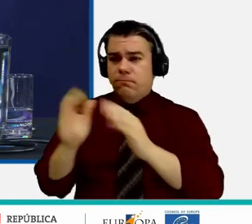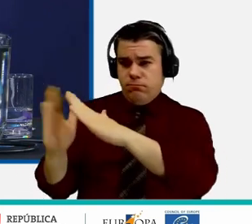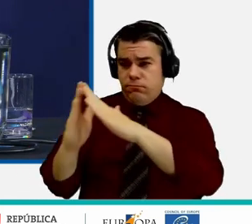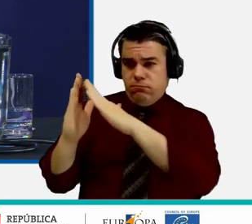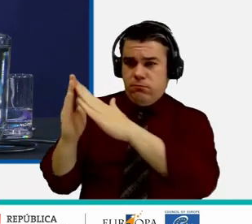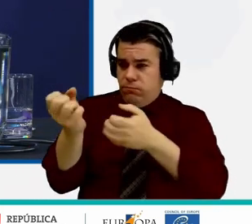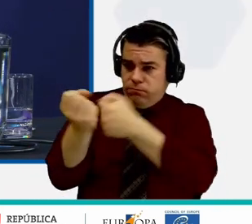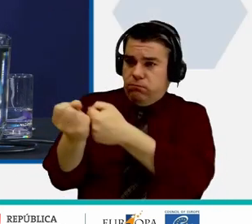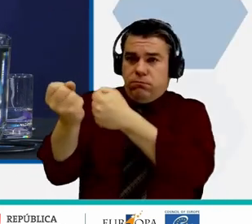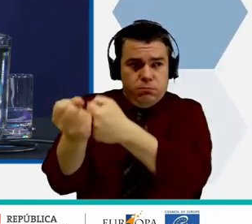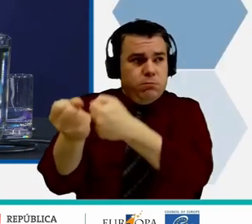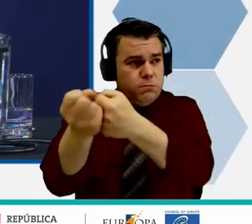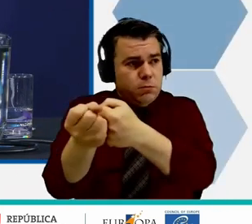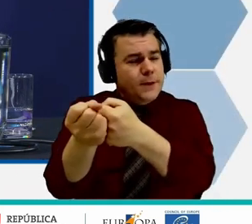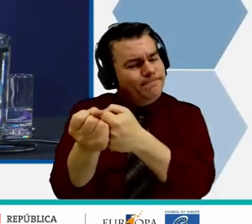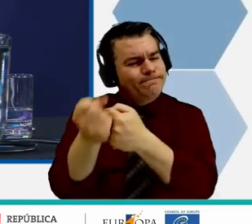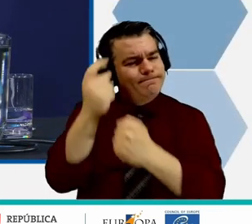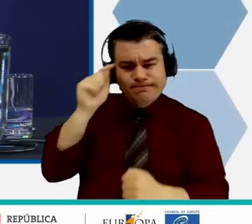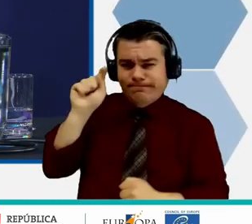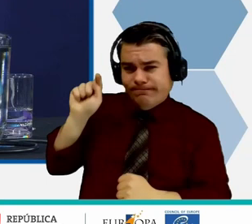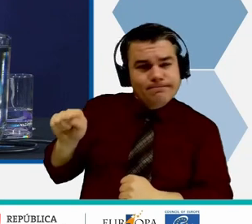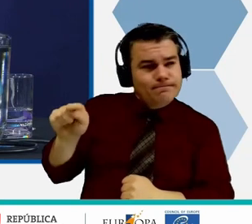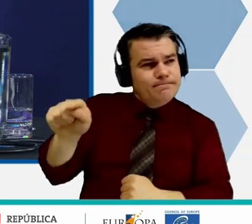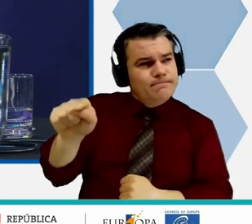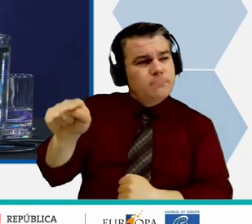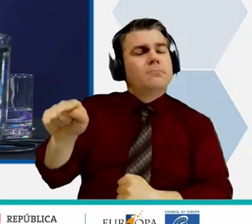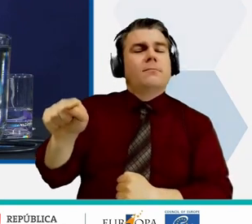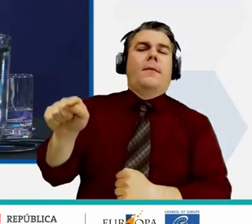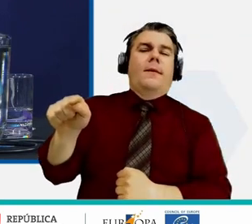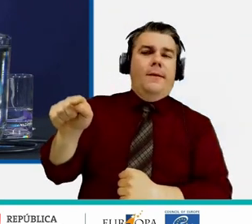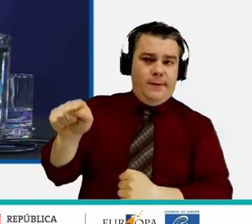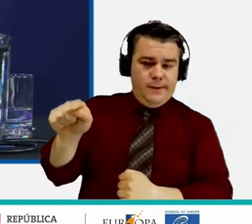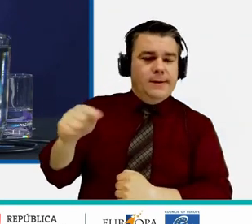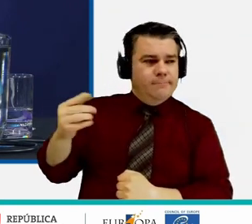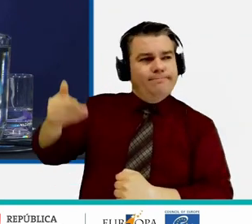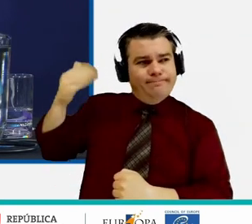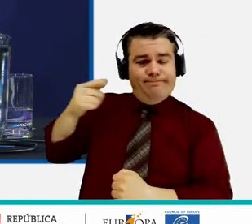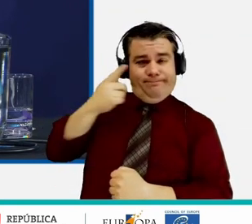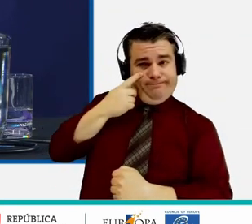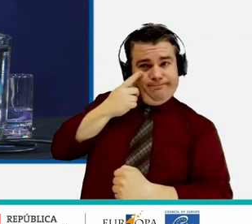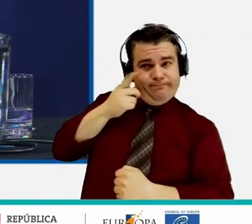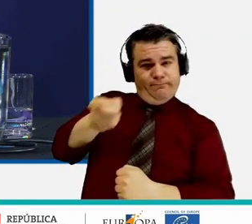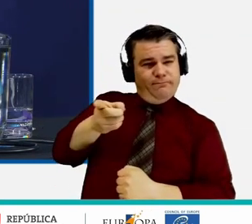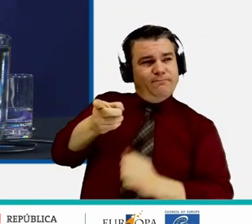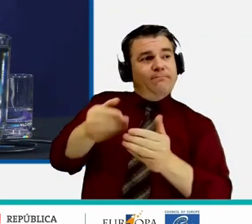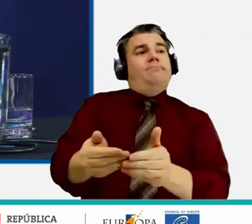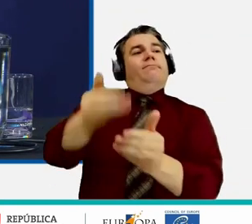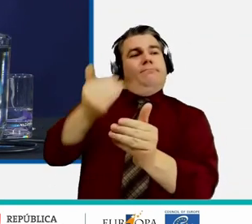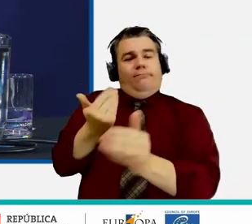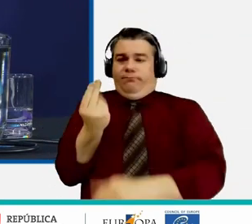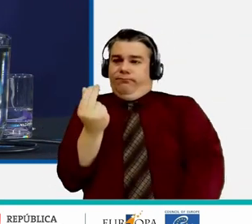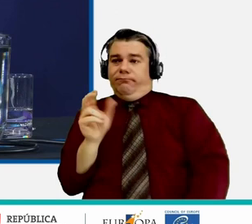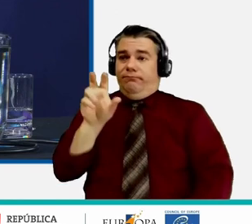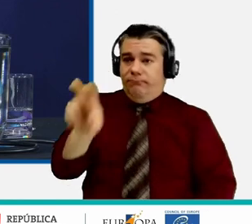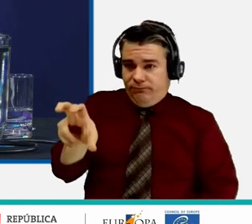we really believe, and in a way experience had taught us, that is much better to invest in preventive